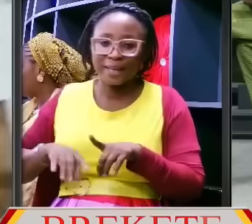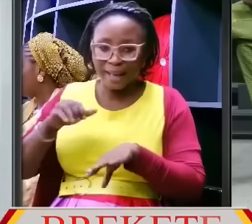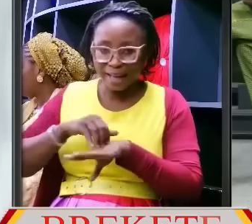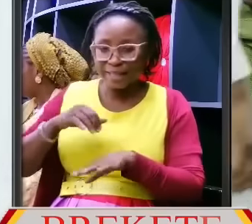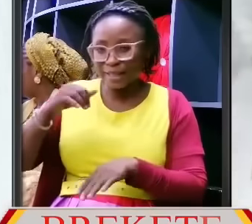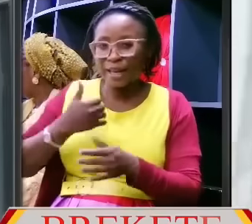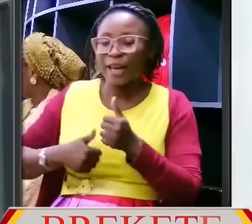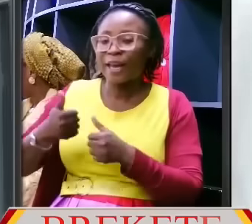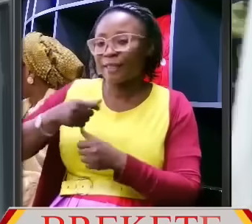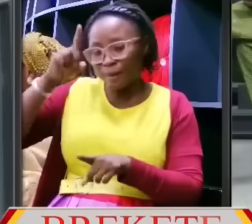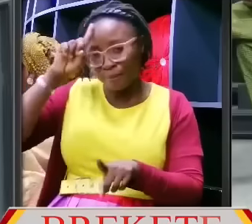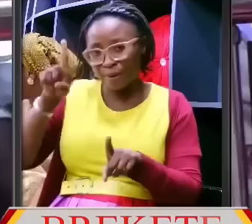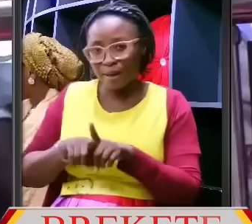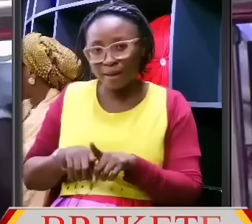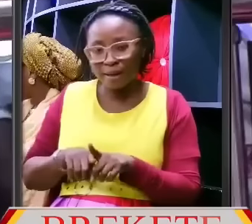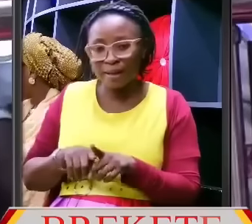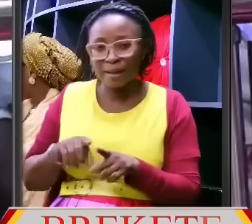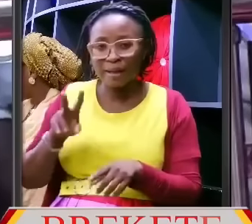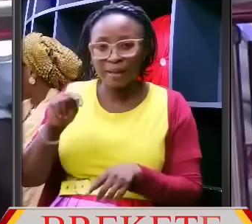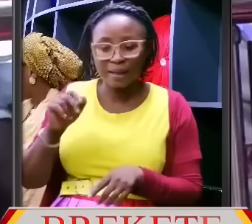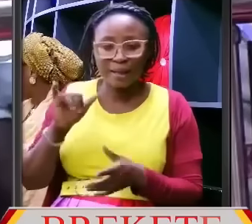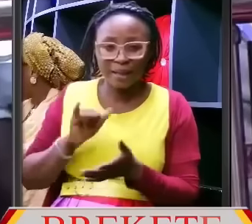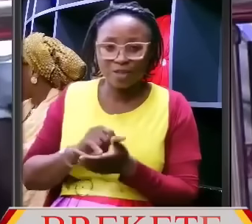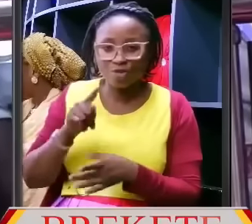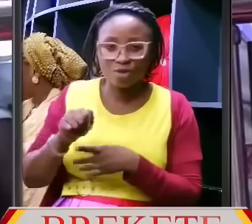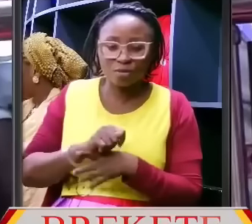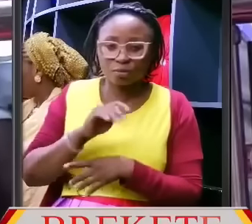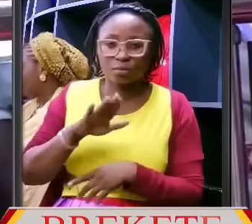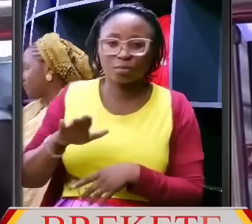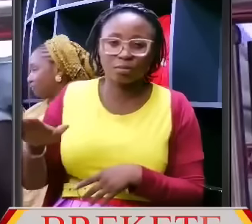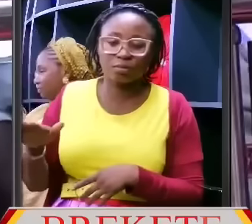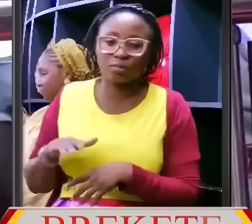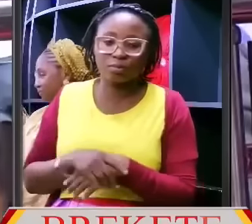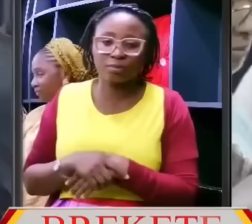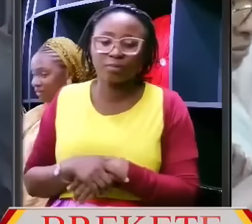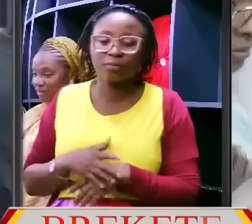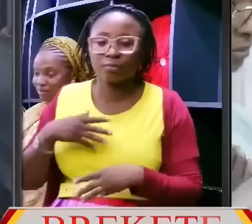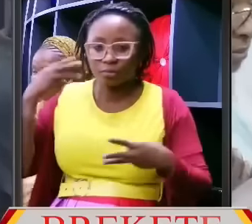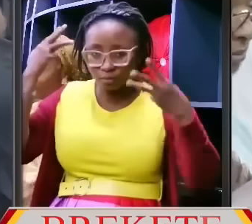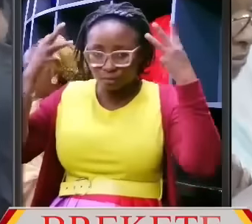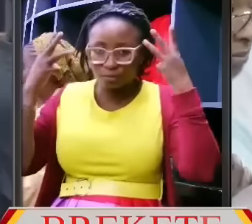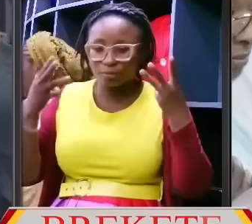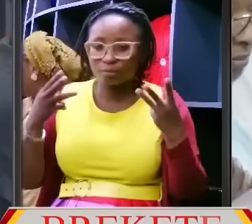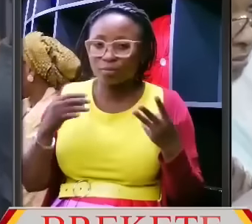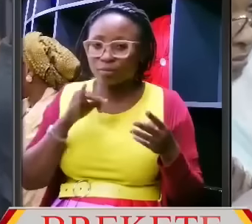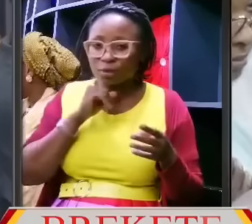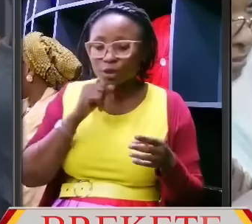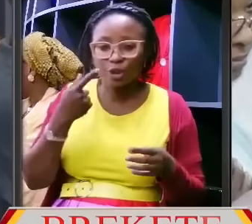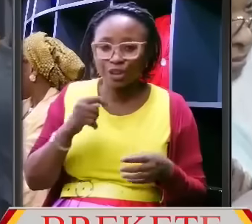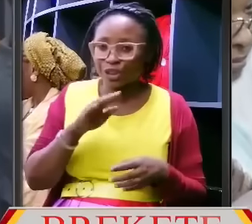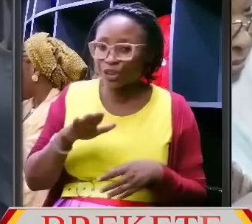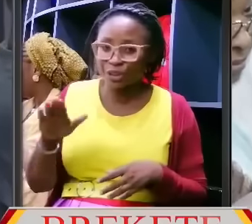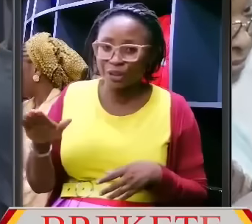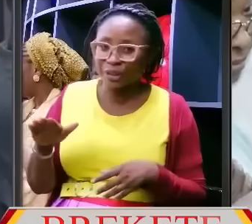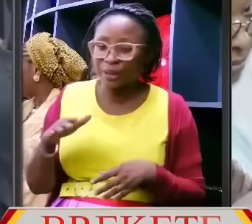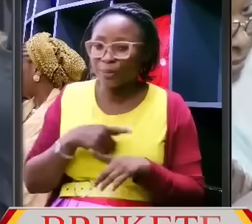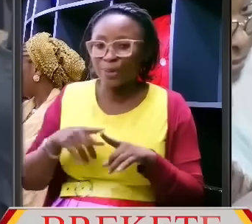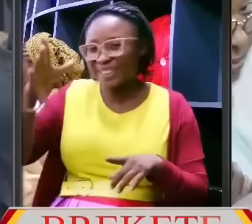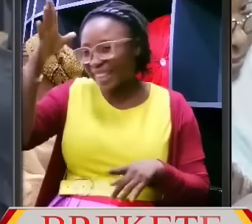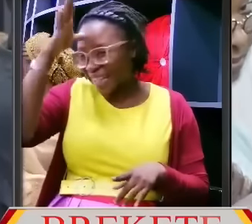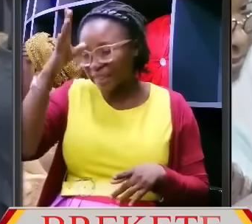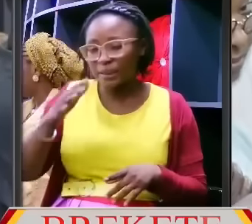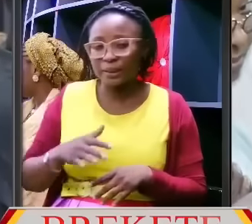anyhow. Daddy, no be so you train your children. Yes, sir. Simple. But my worry now, no be the children. Now,